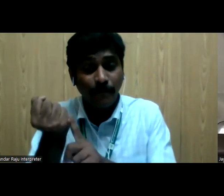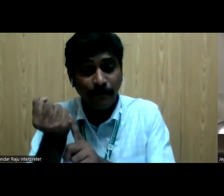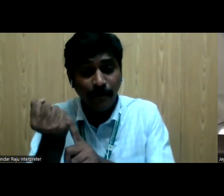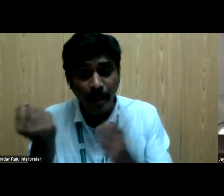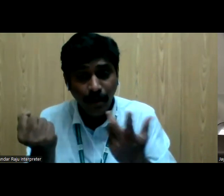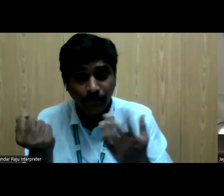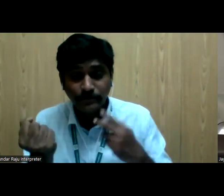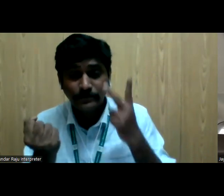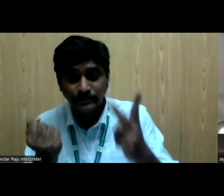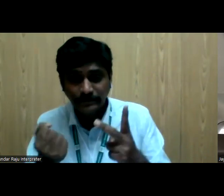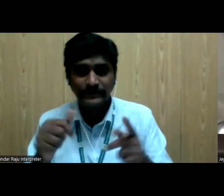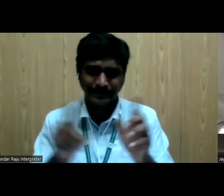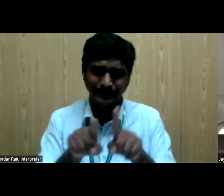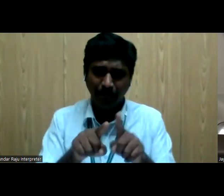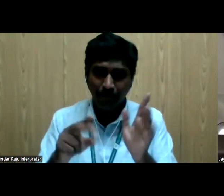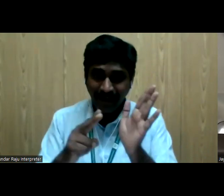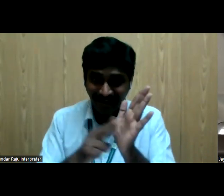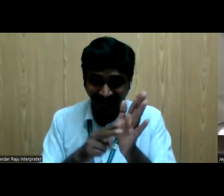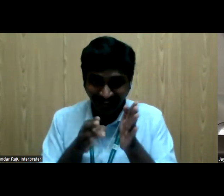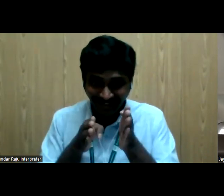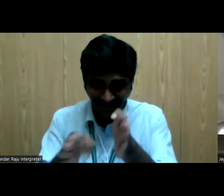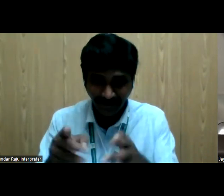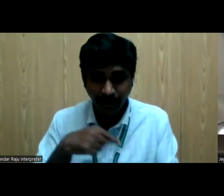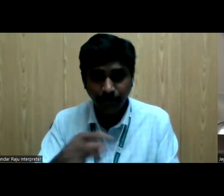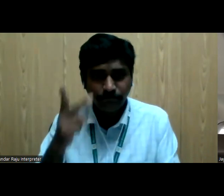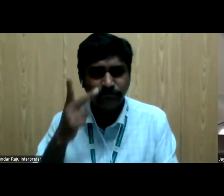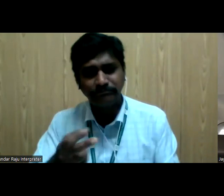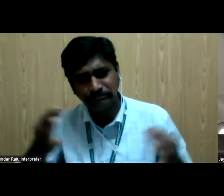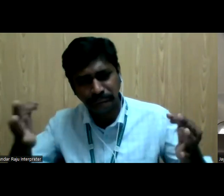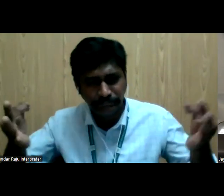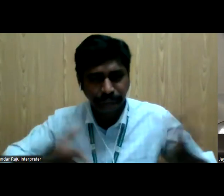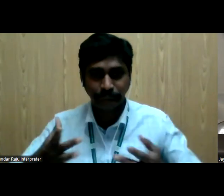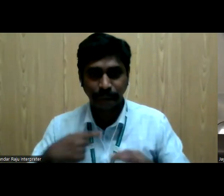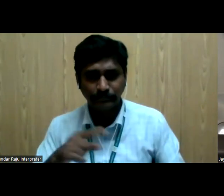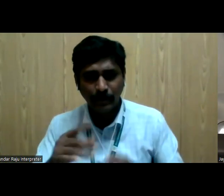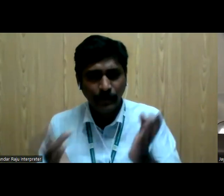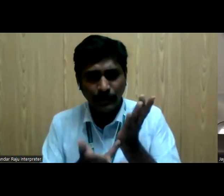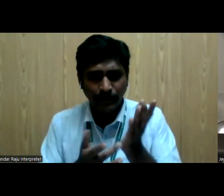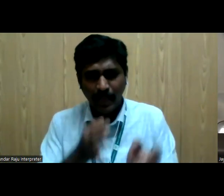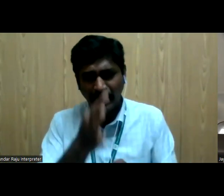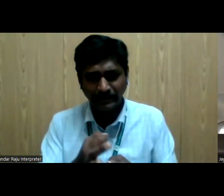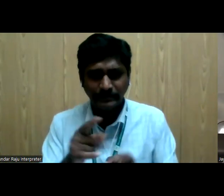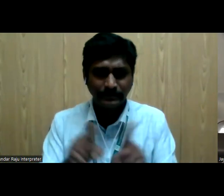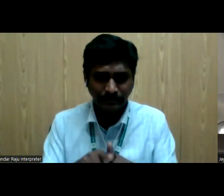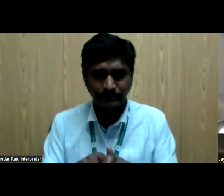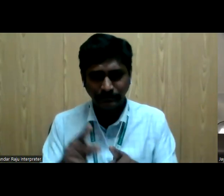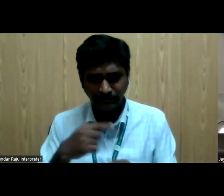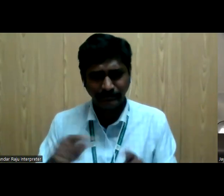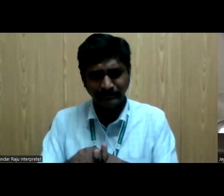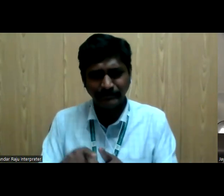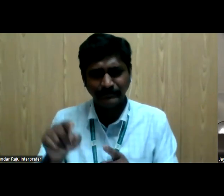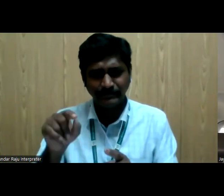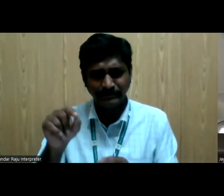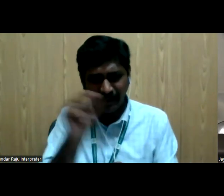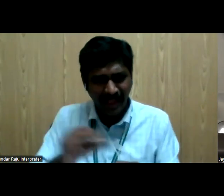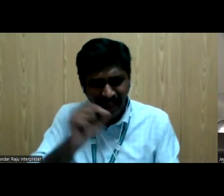Nayi Disha and Tech Mahindra Foundation to start building a compendium of some of these technologies, and not just write about what those